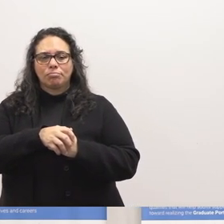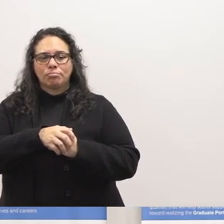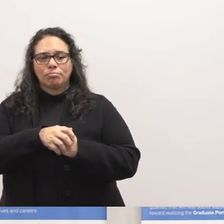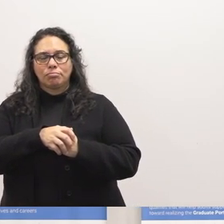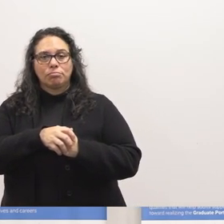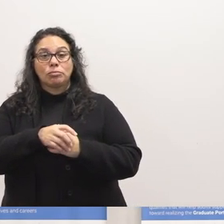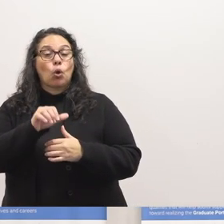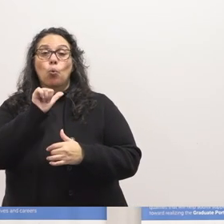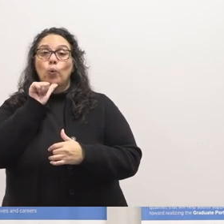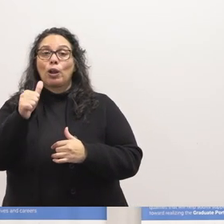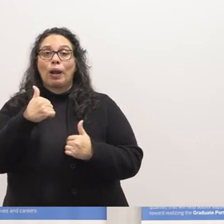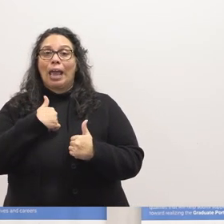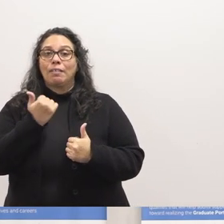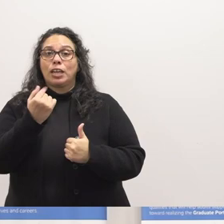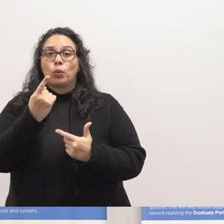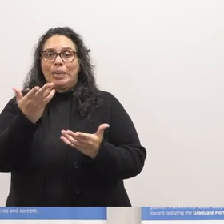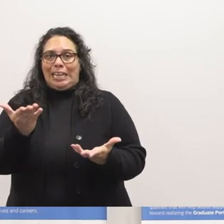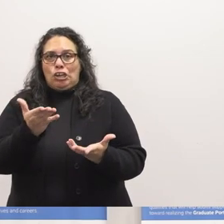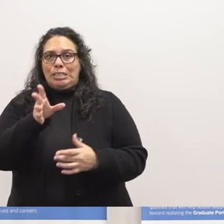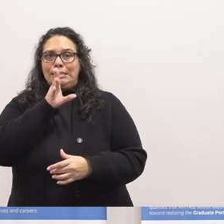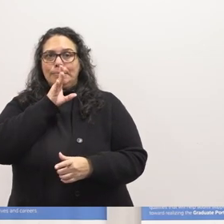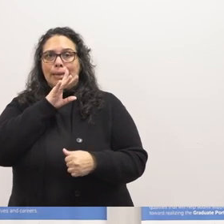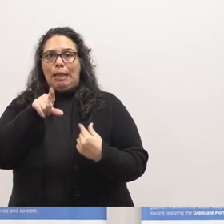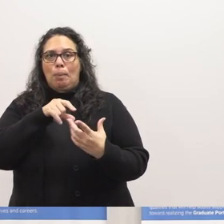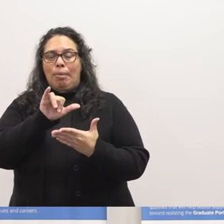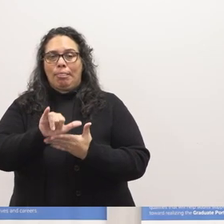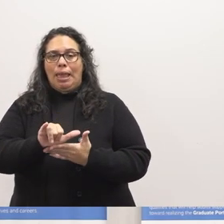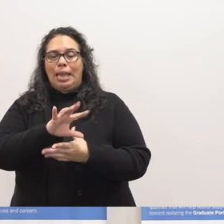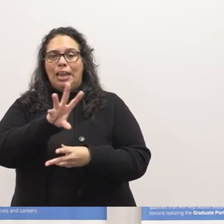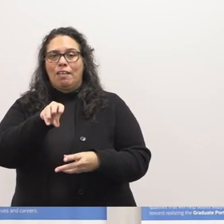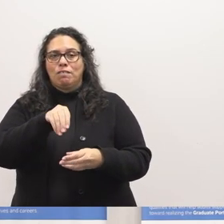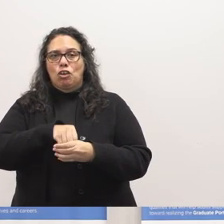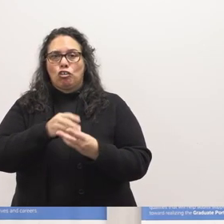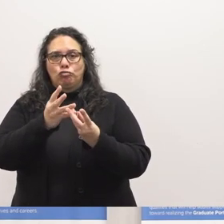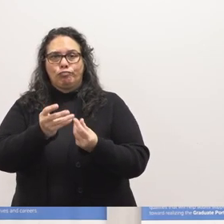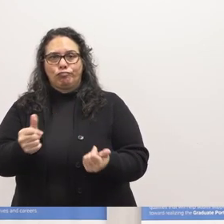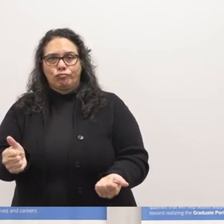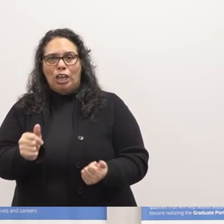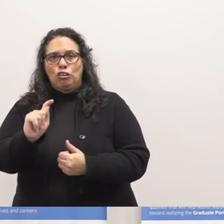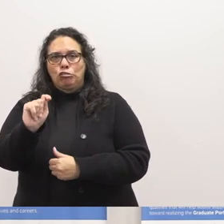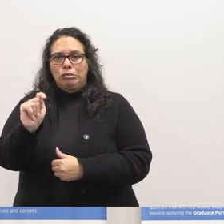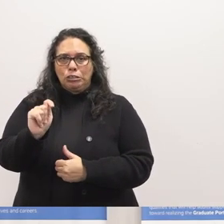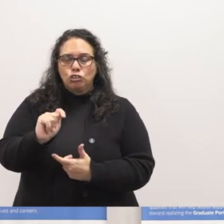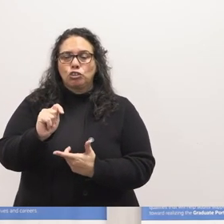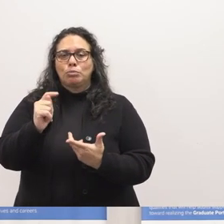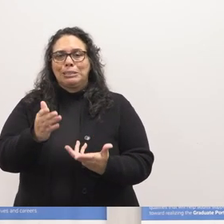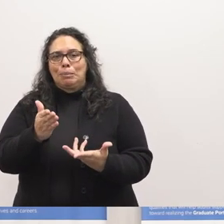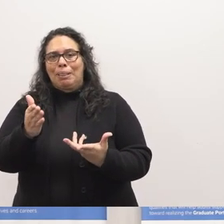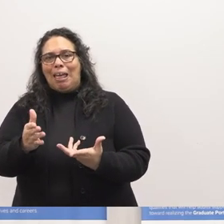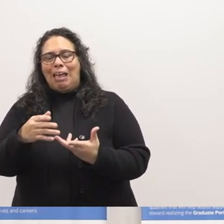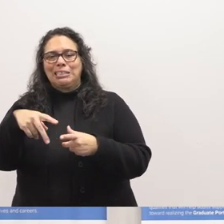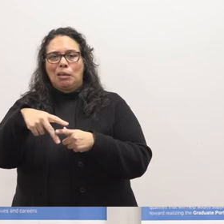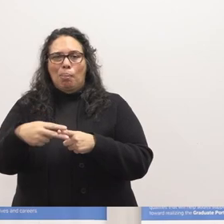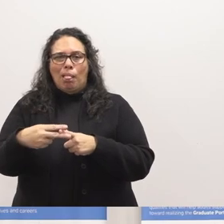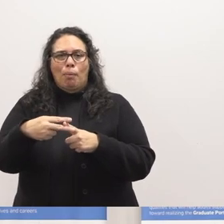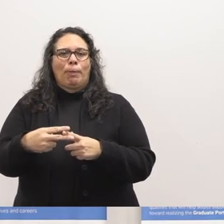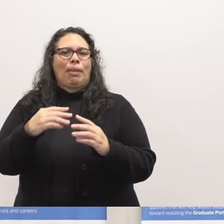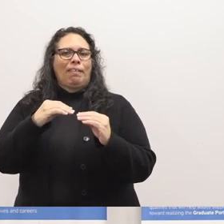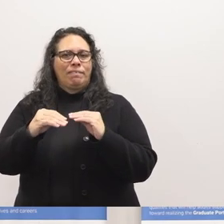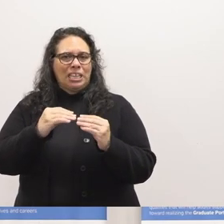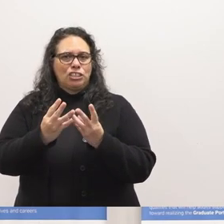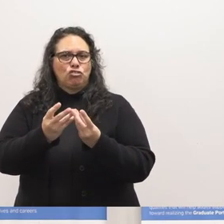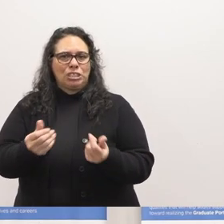We don't have someone that's here to speak to them right now. They involved remediation of restroom supplies and a plumbing fixture that was